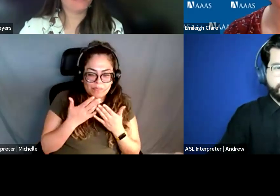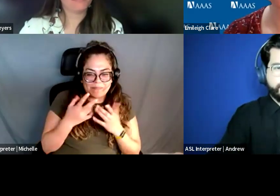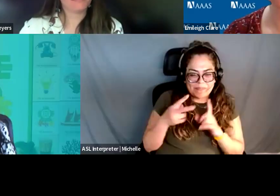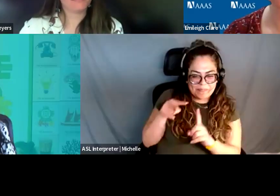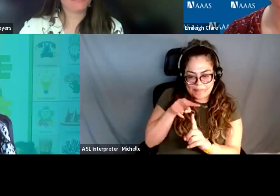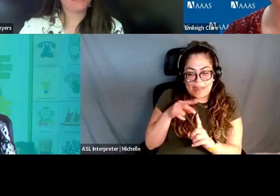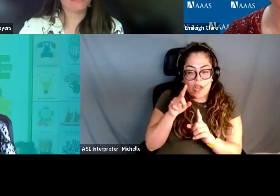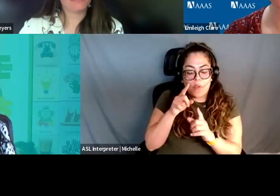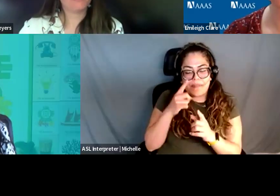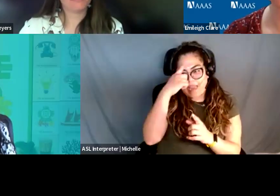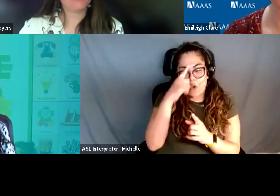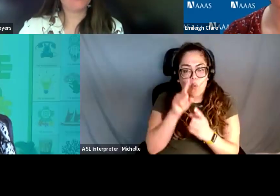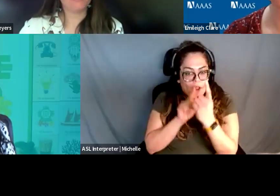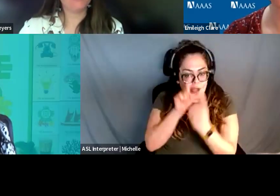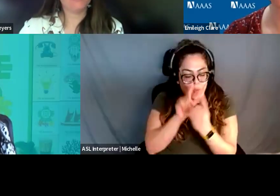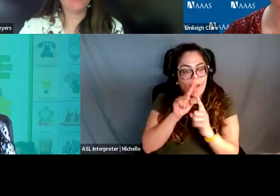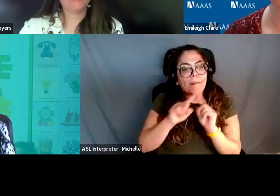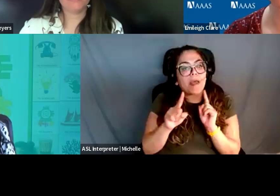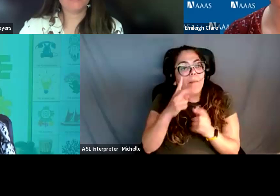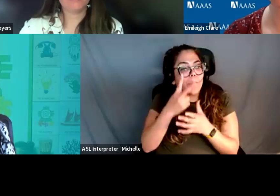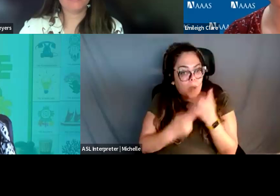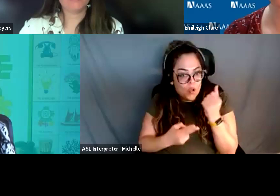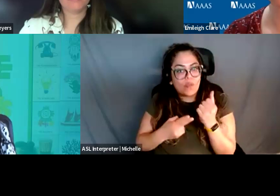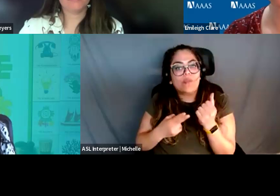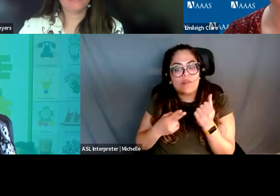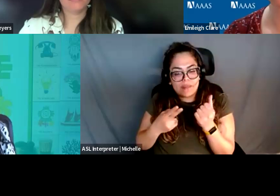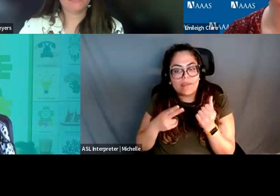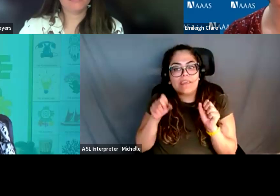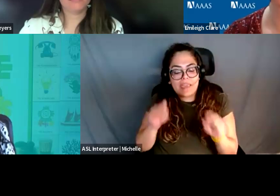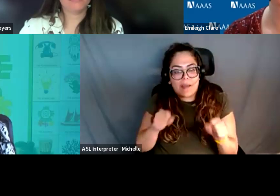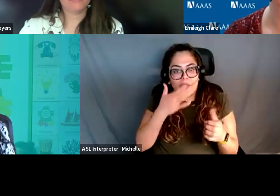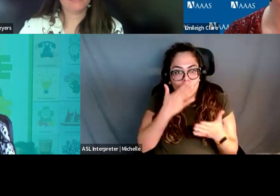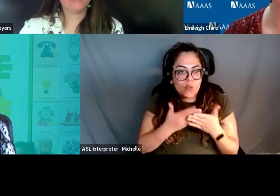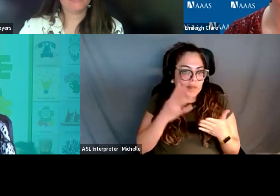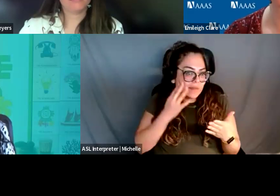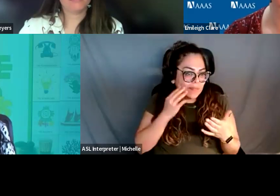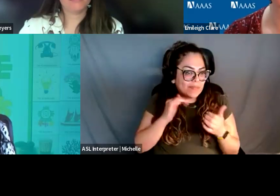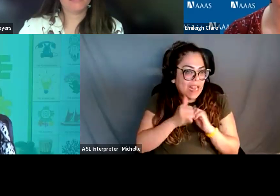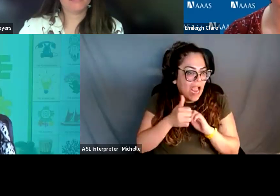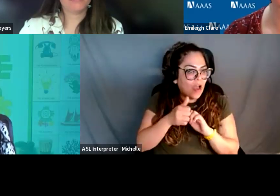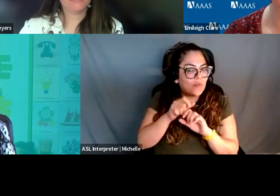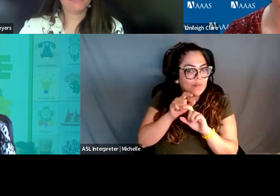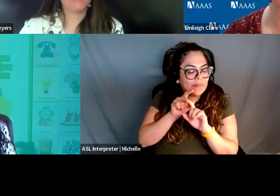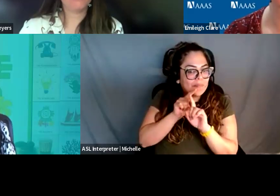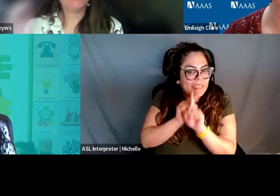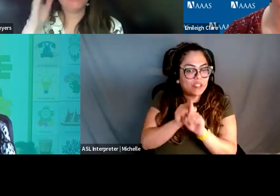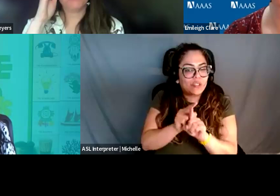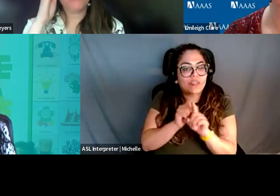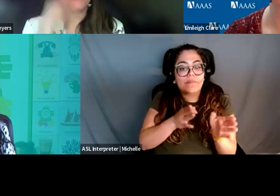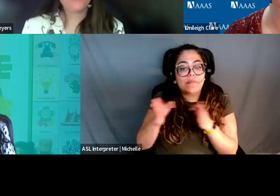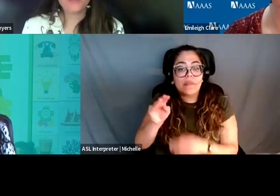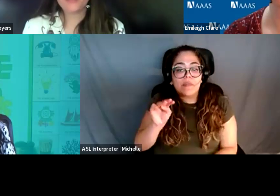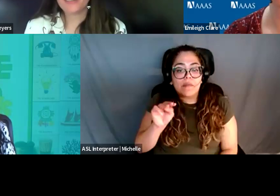a one-to-one, but both and can be a great way to experience mentorship. Mariah, any advice you'd like to